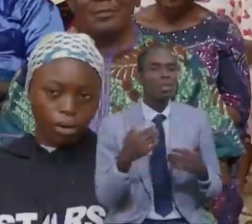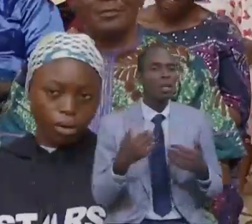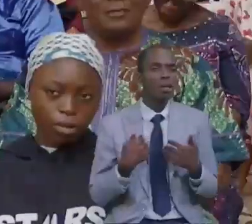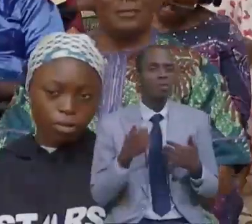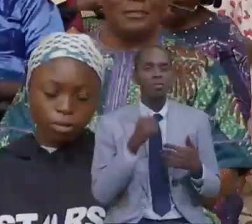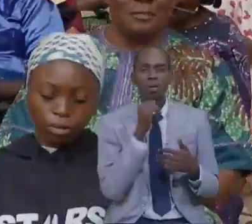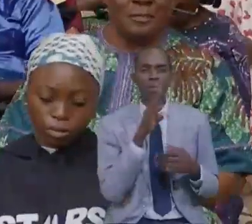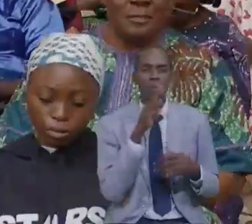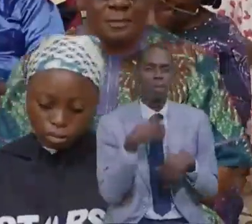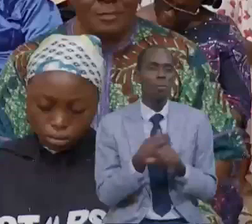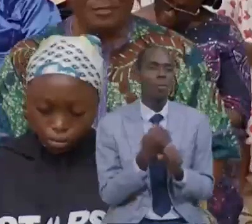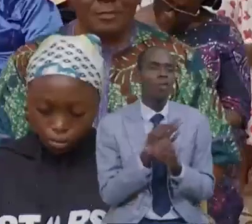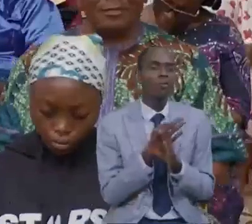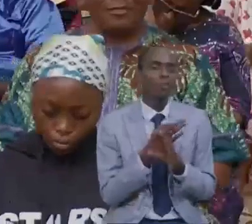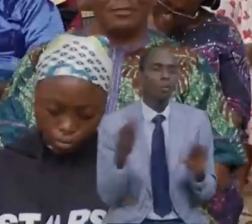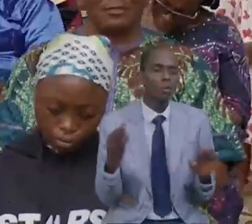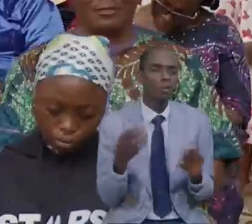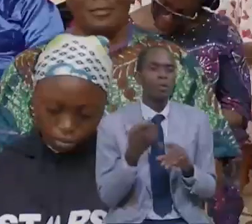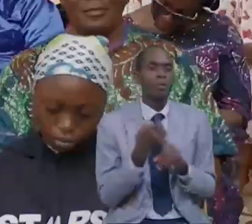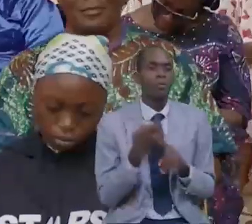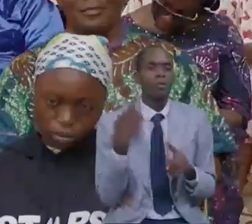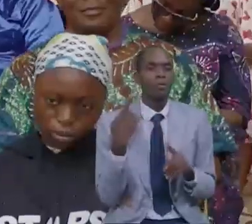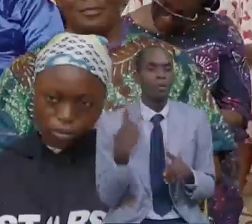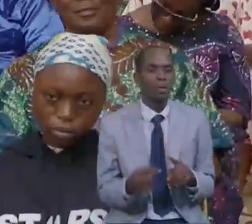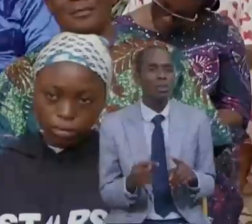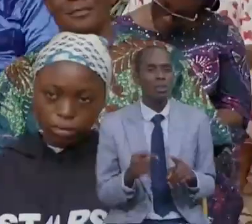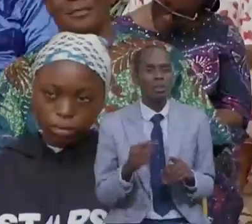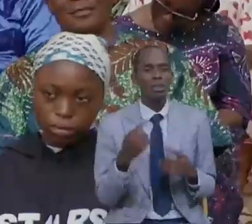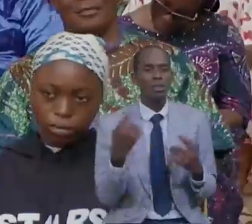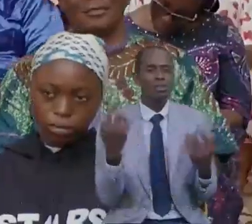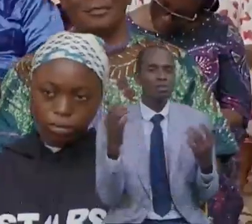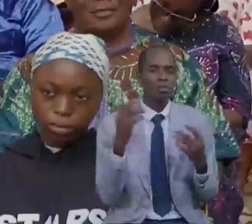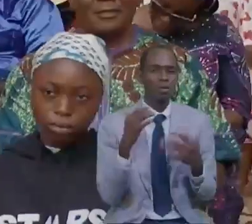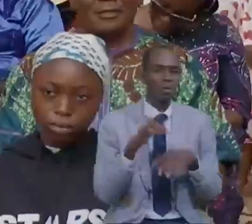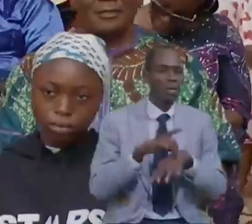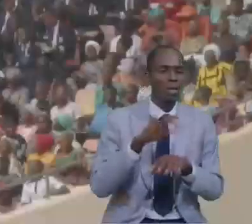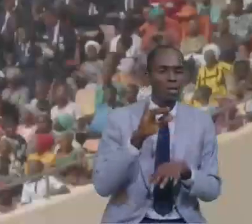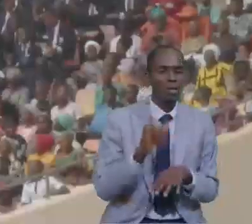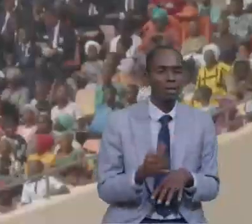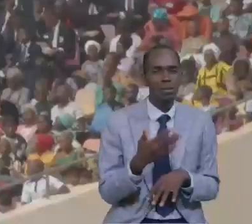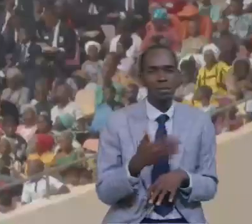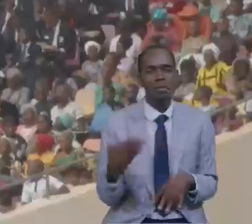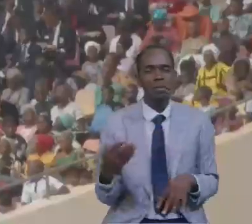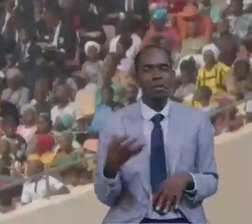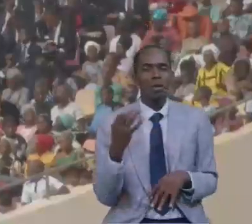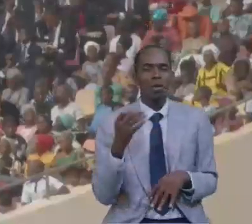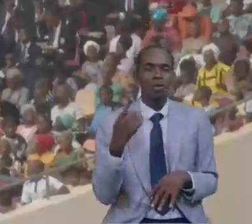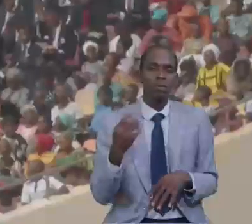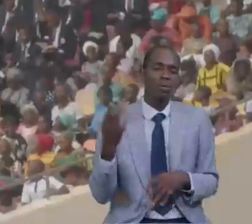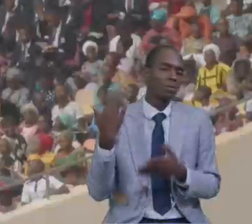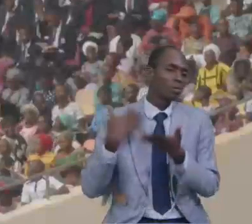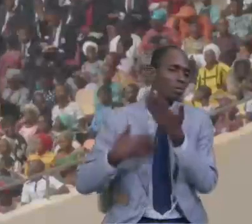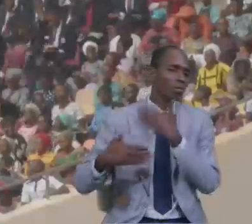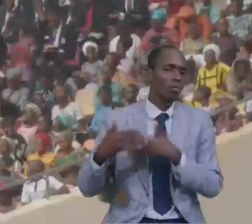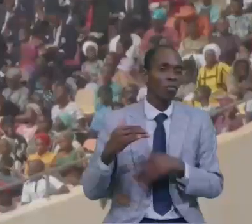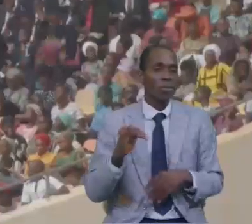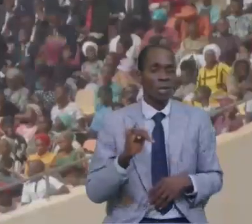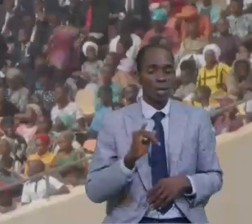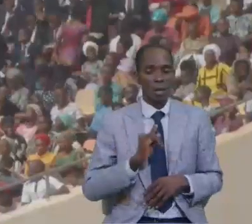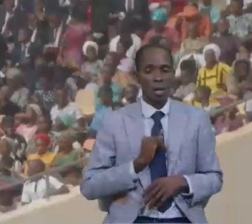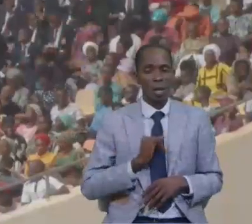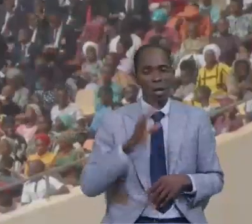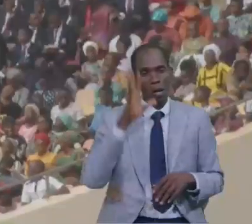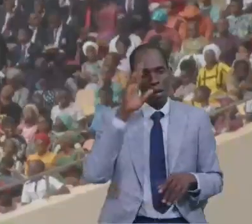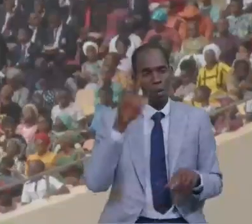carnality. I, brethren, could not speak unto you as unto spiritual, but